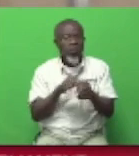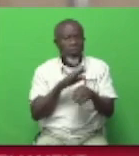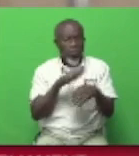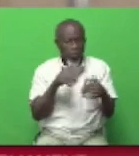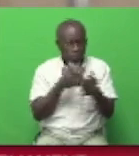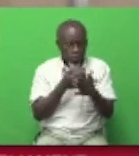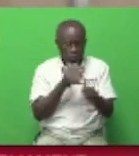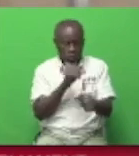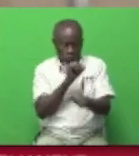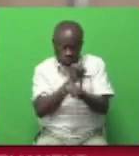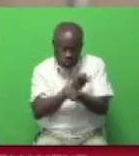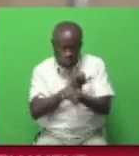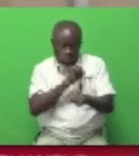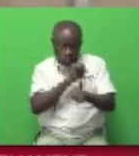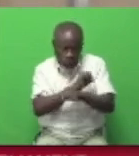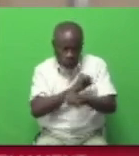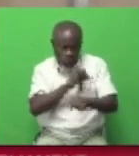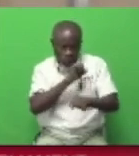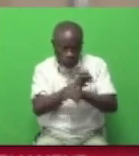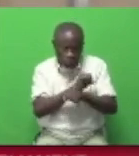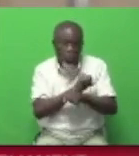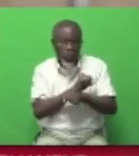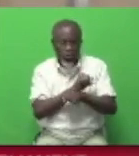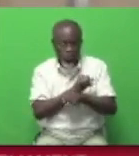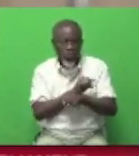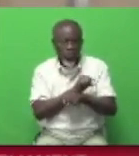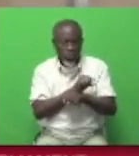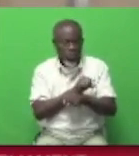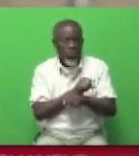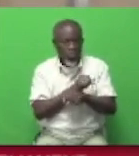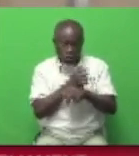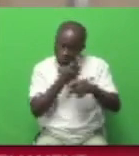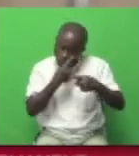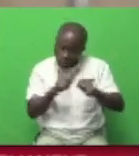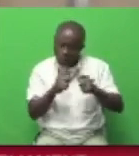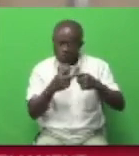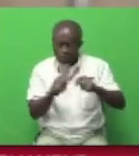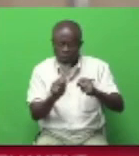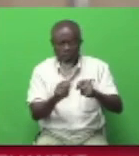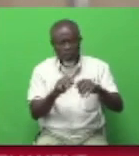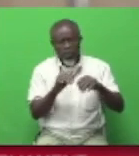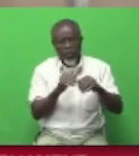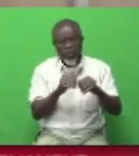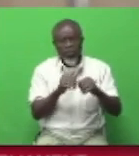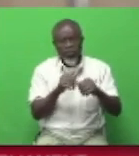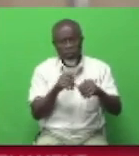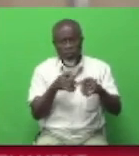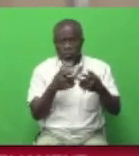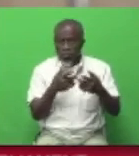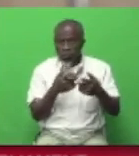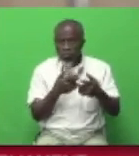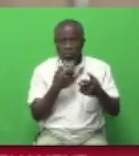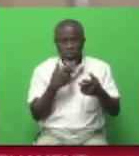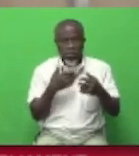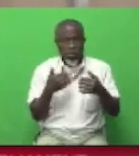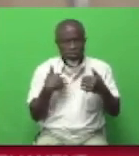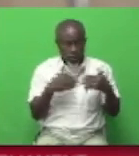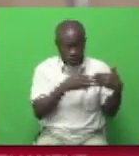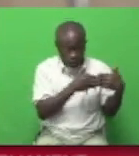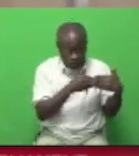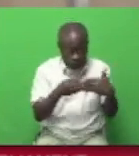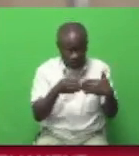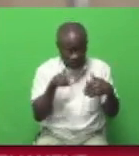faced, she continues to do her endeavor best to steer that department, the Office